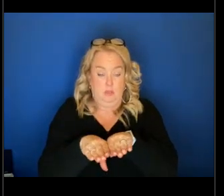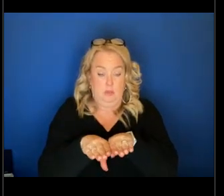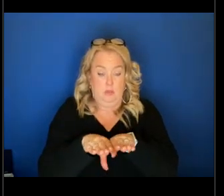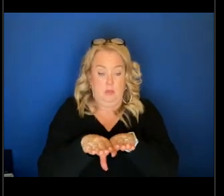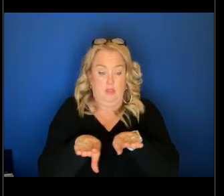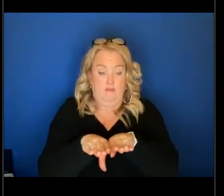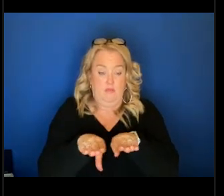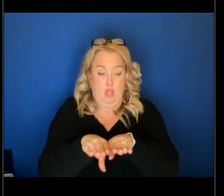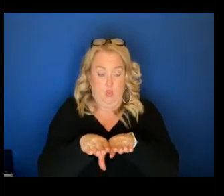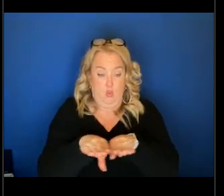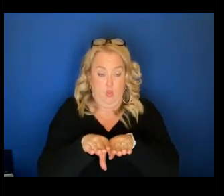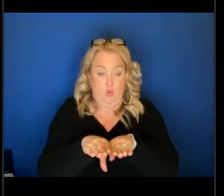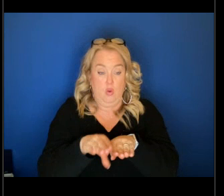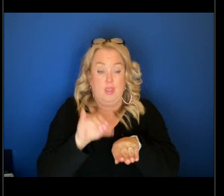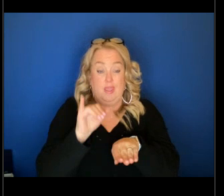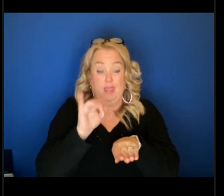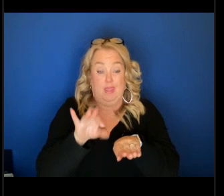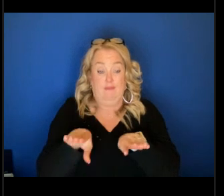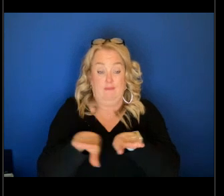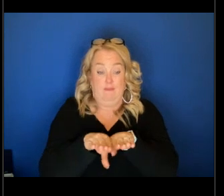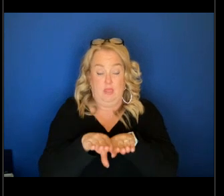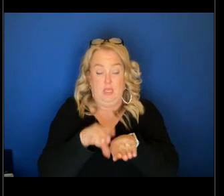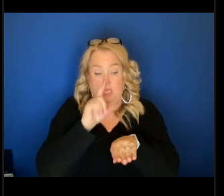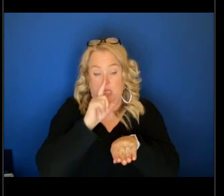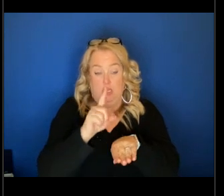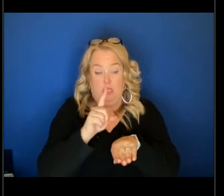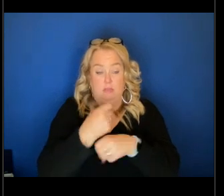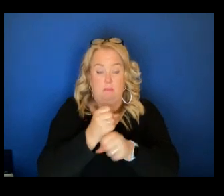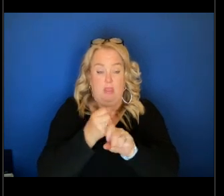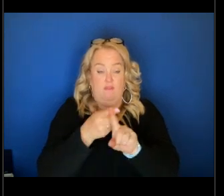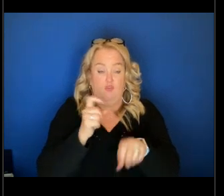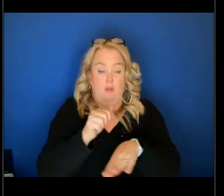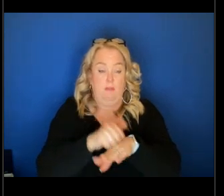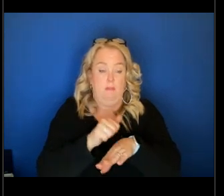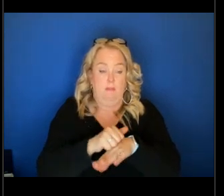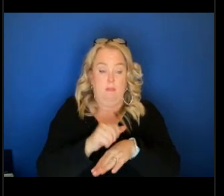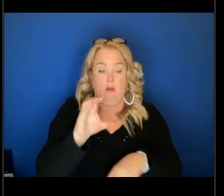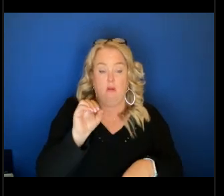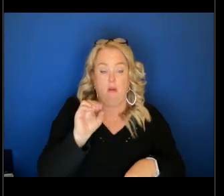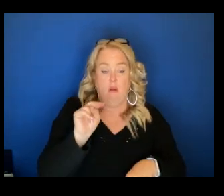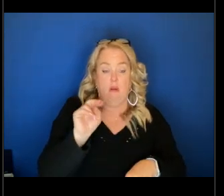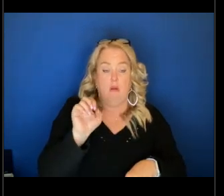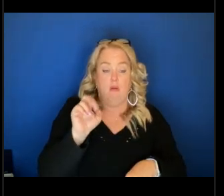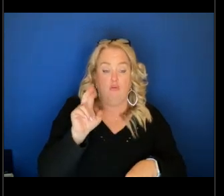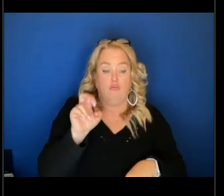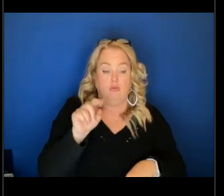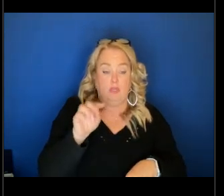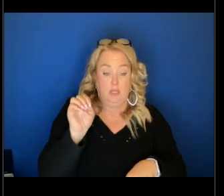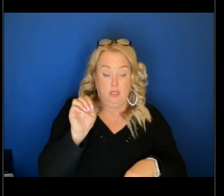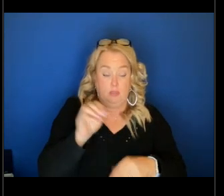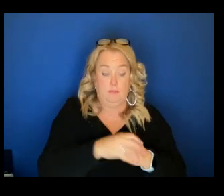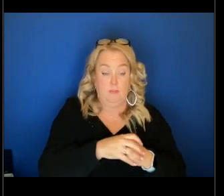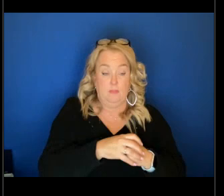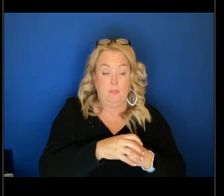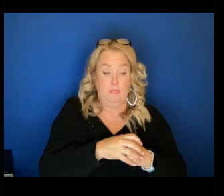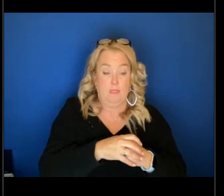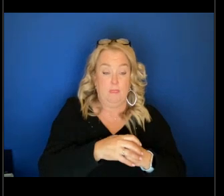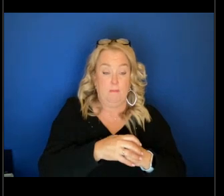the unit if the landing is made of impervious material like